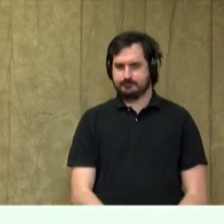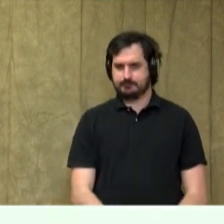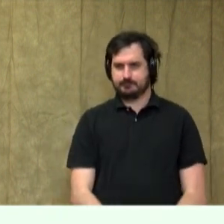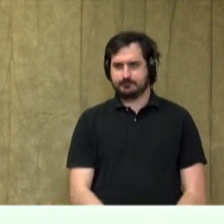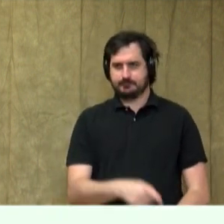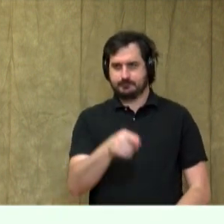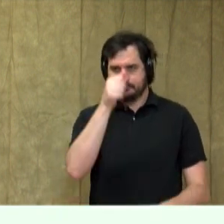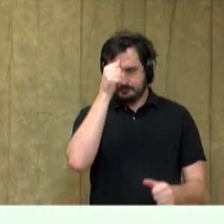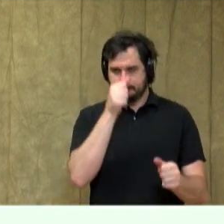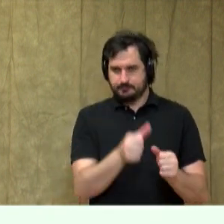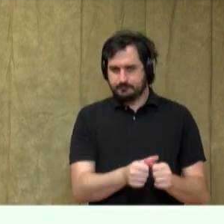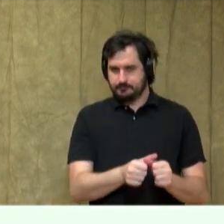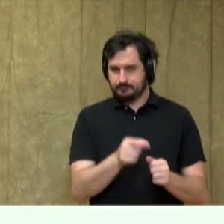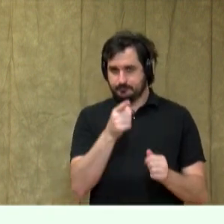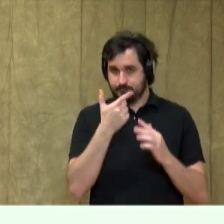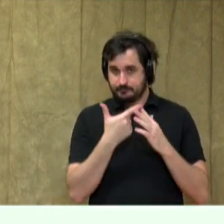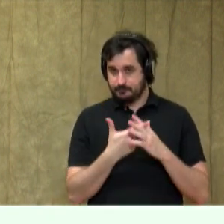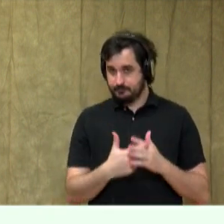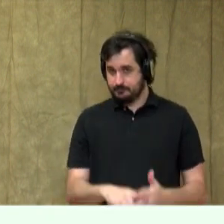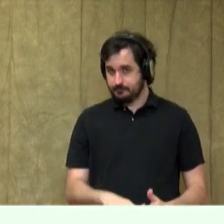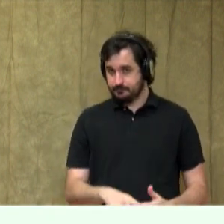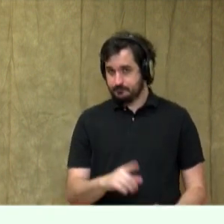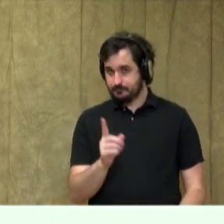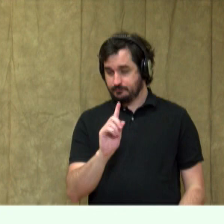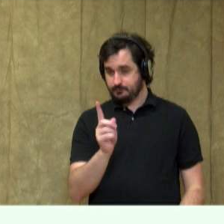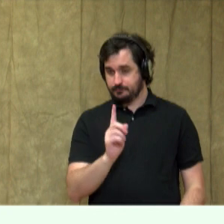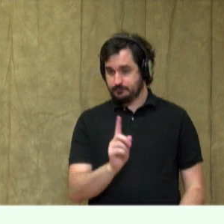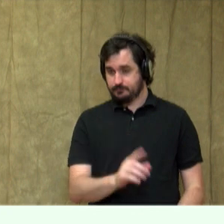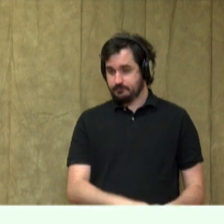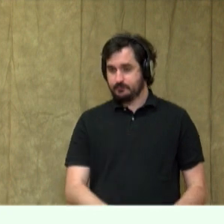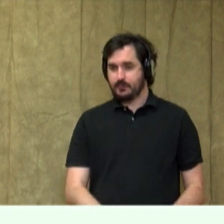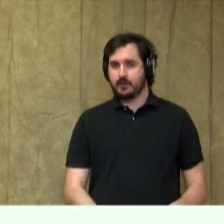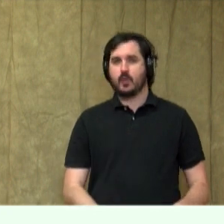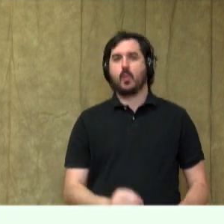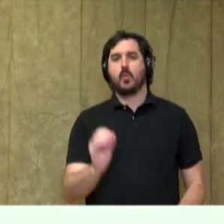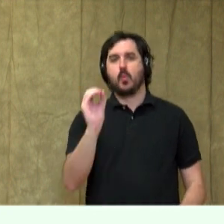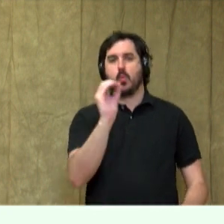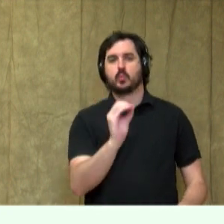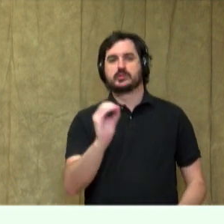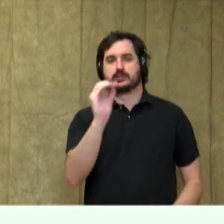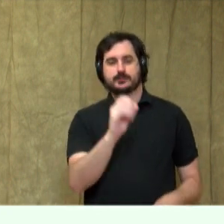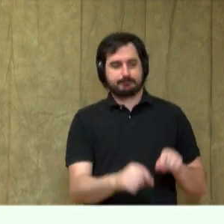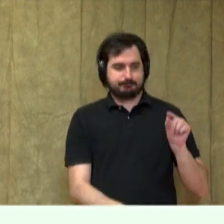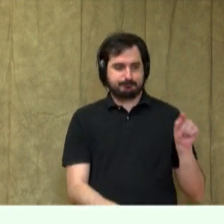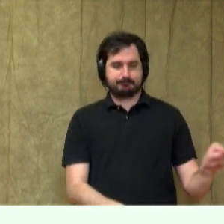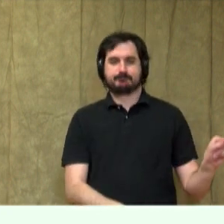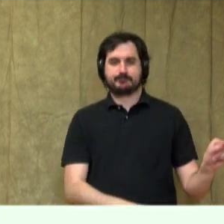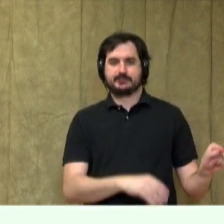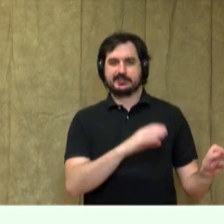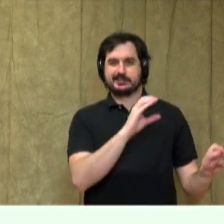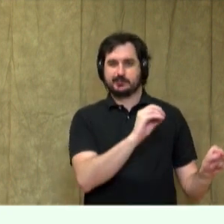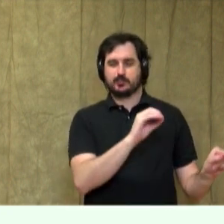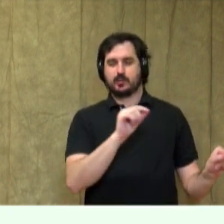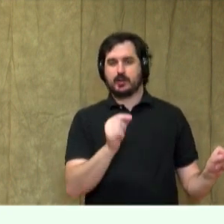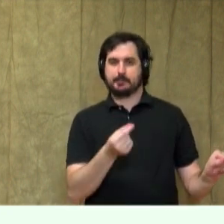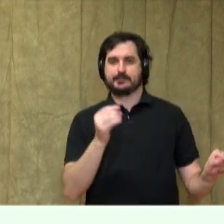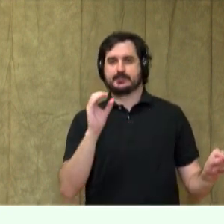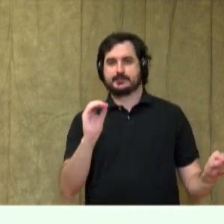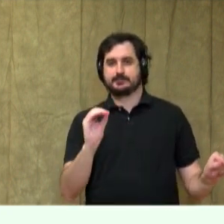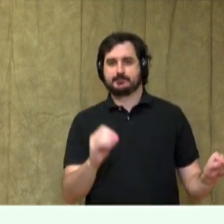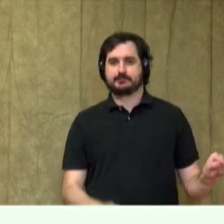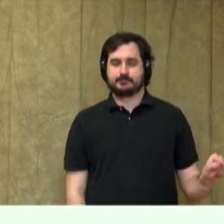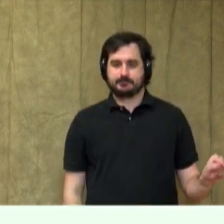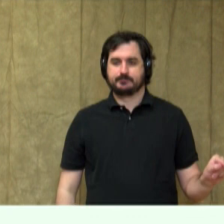Remember, you start where? At the origin, that's right, which is 0, 0. Do